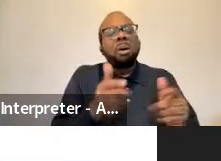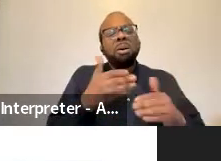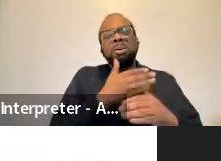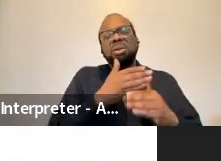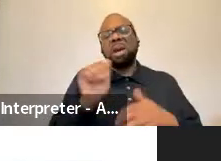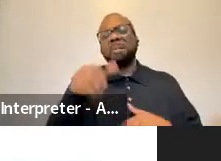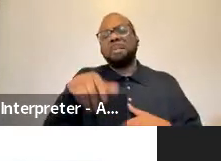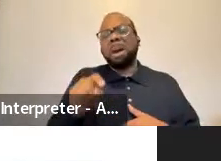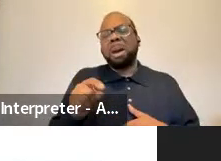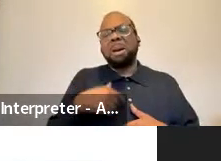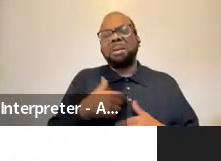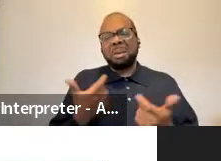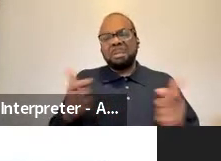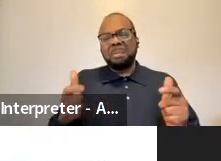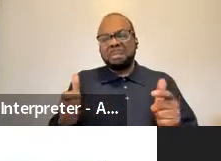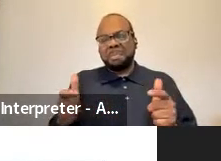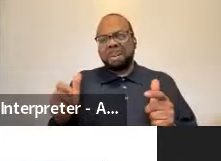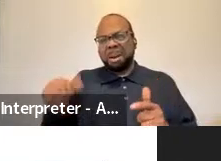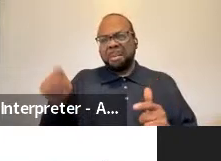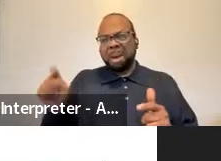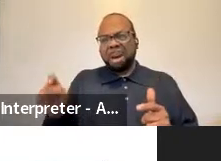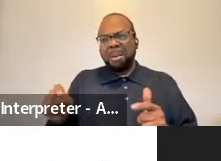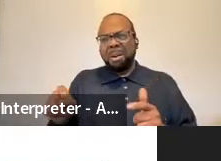the pressure on those family-sized units.